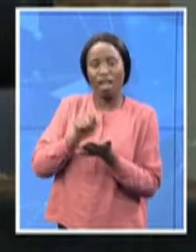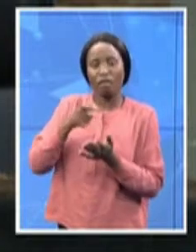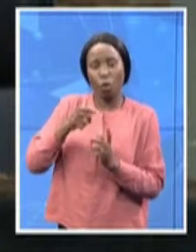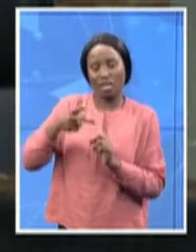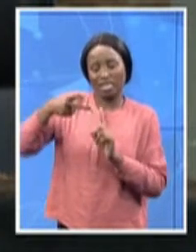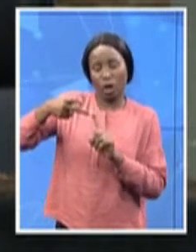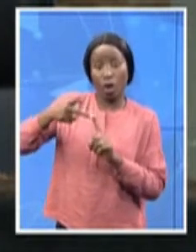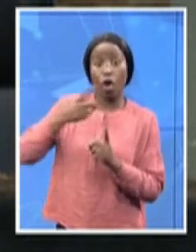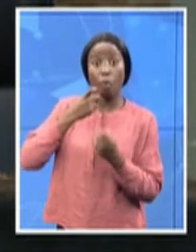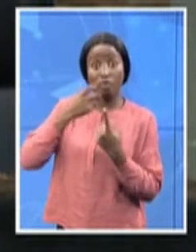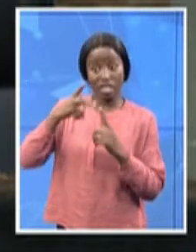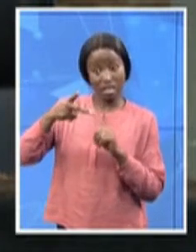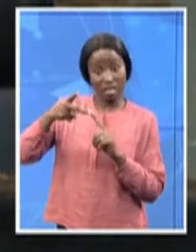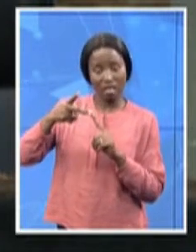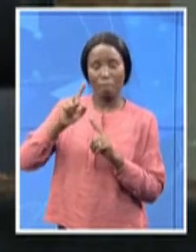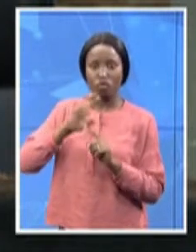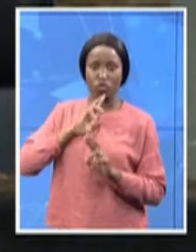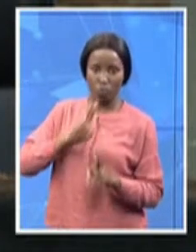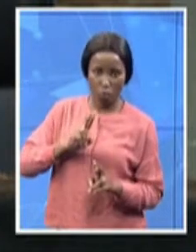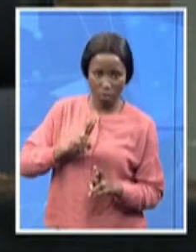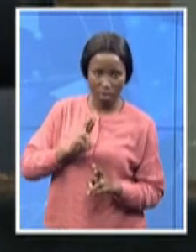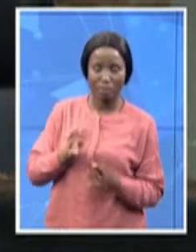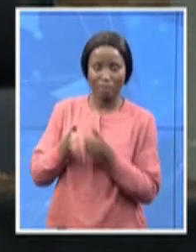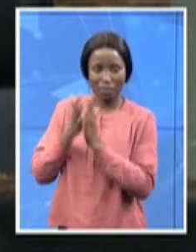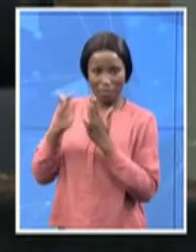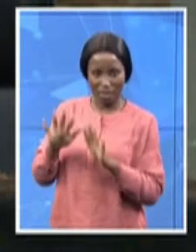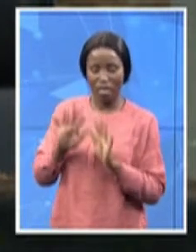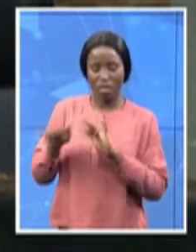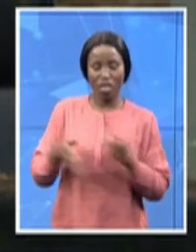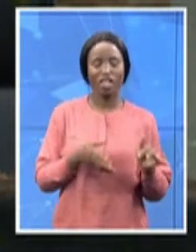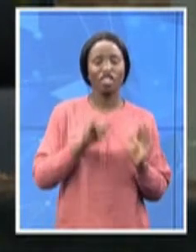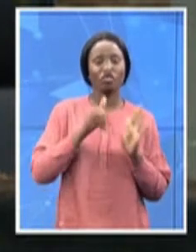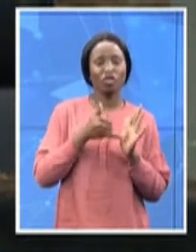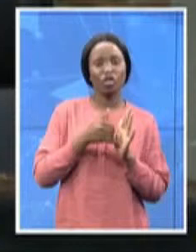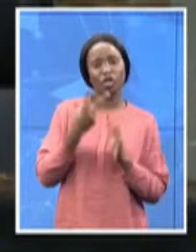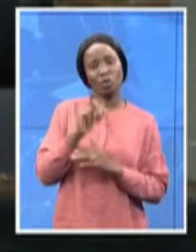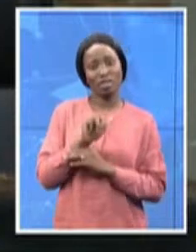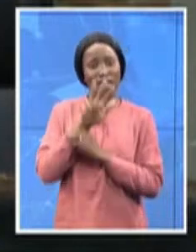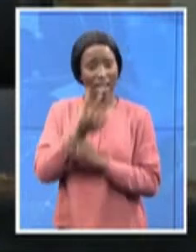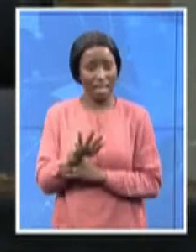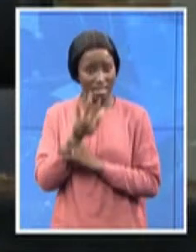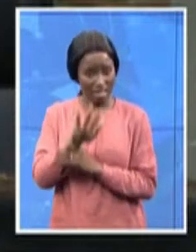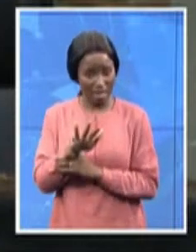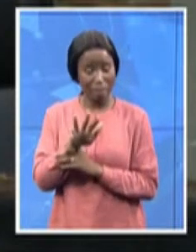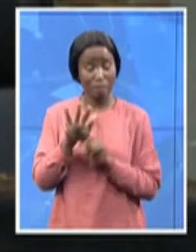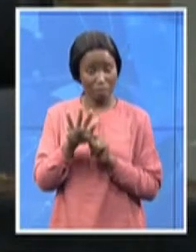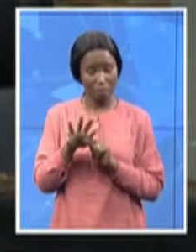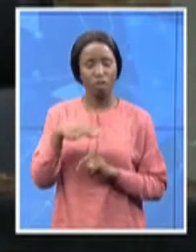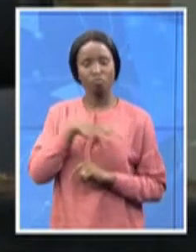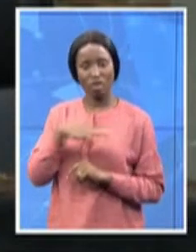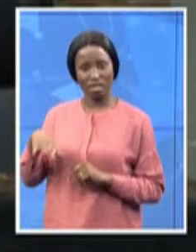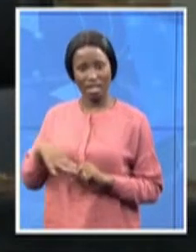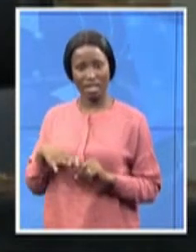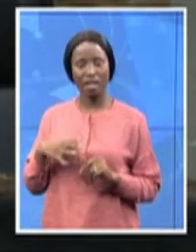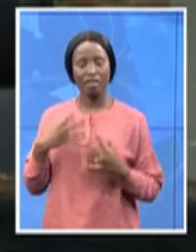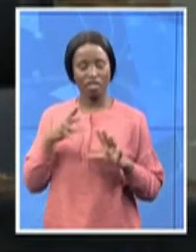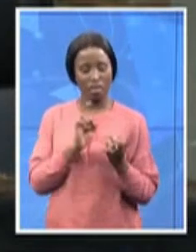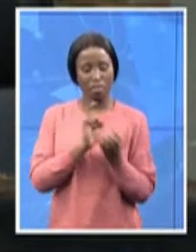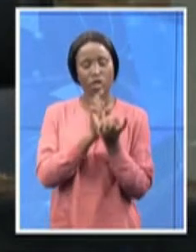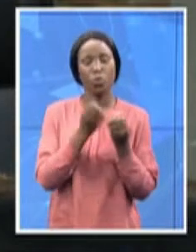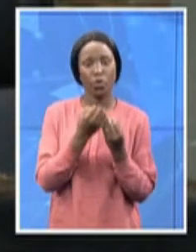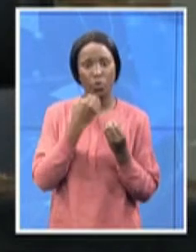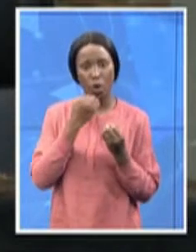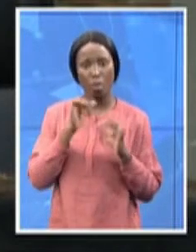January 2019, the President met with the public protector to submit his response. It was during